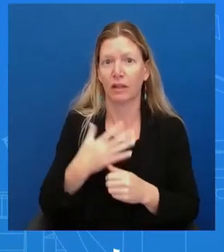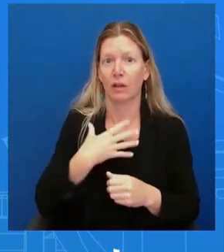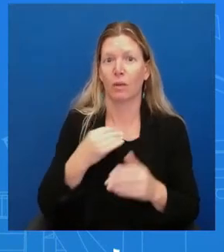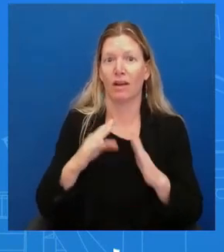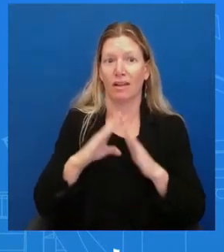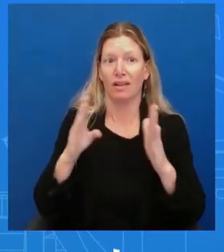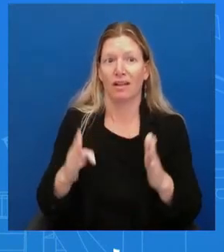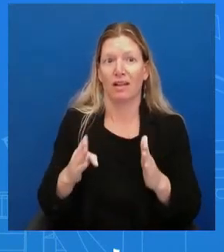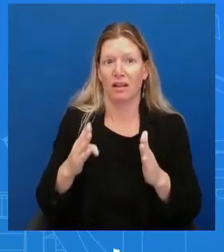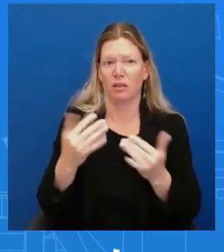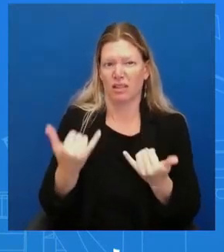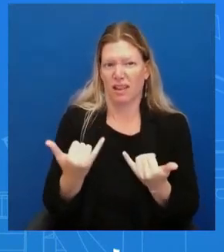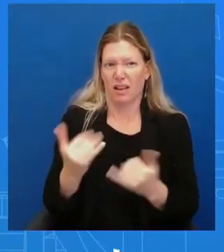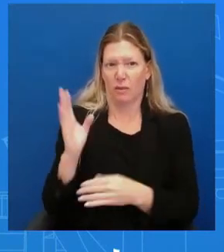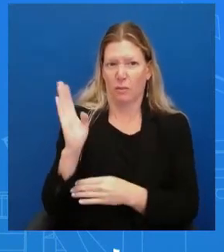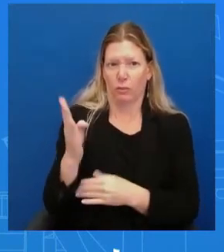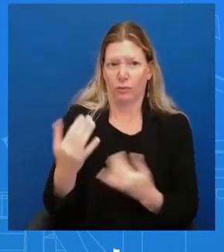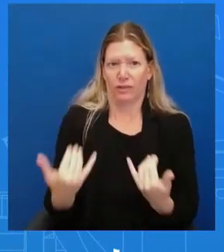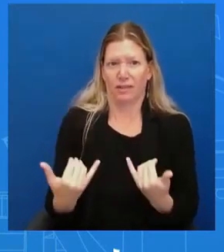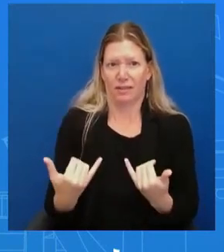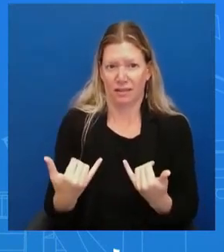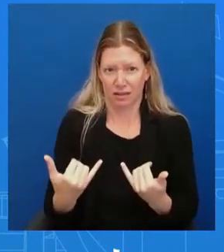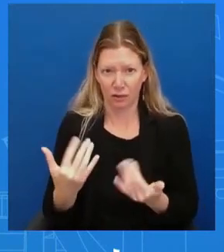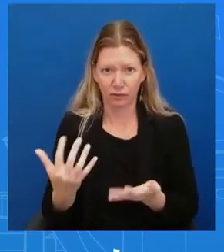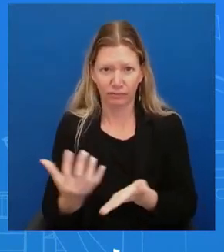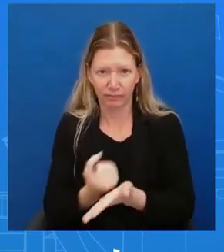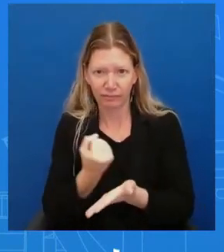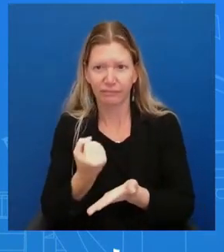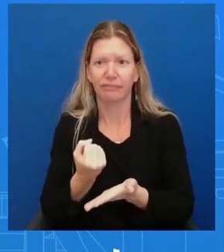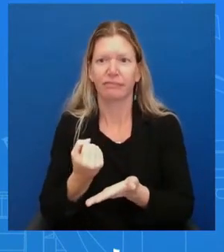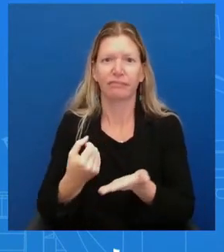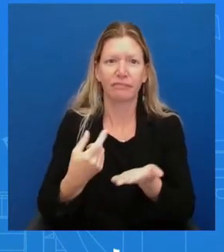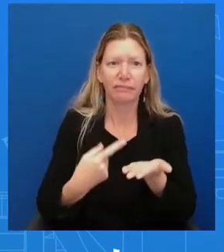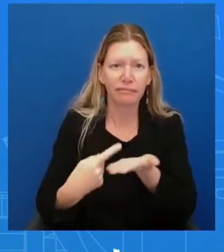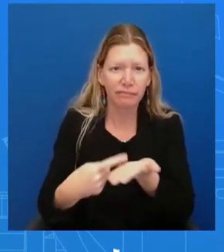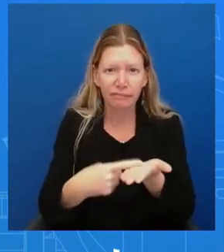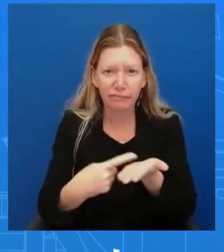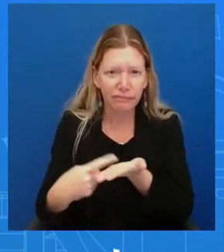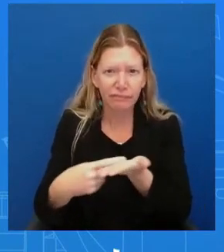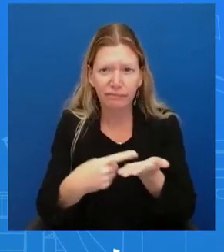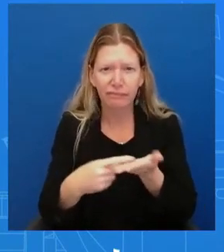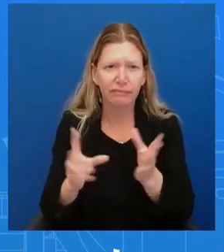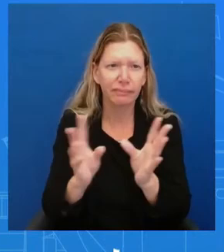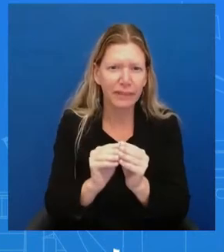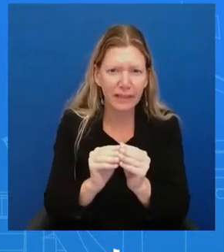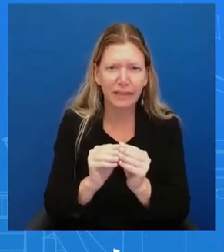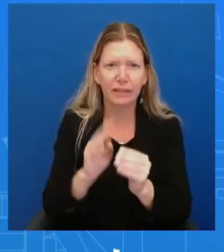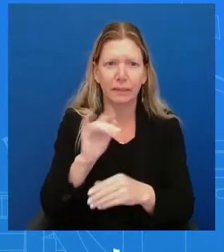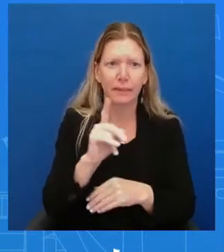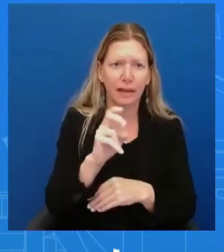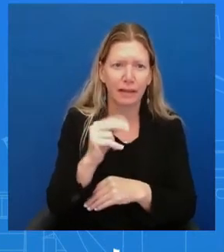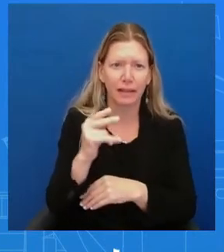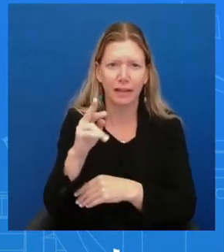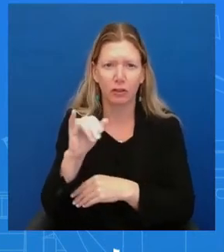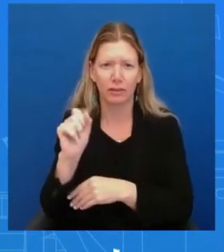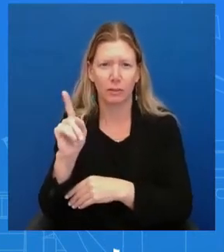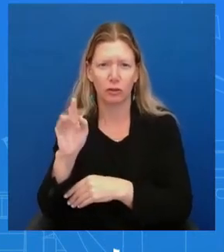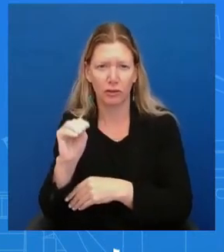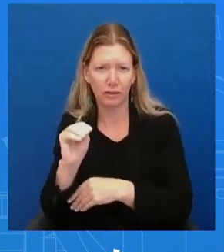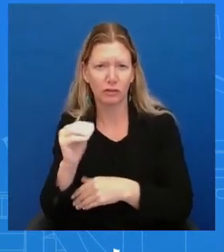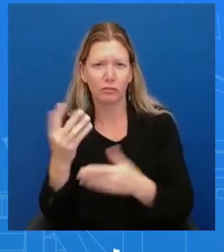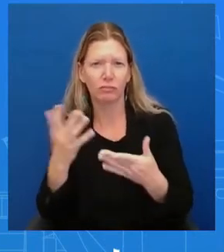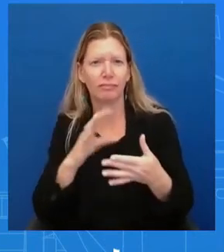Supply Chain Disruptors Task Force to discuss potential impacts on regional and national supply chains. As the